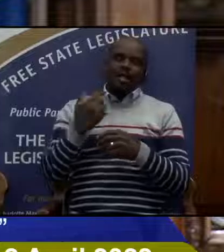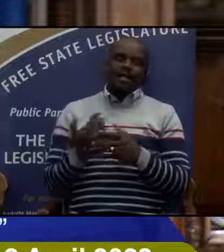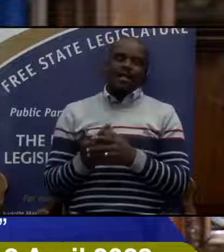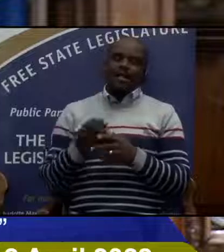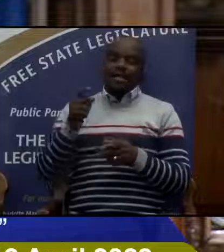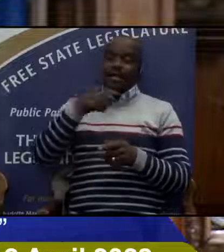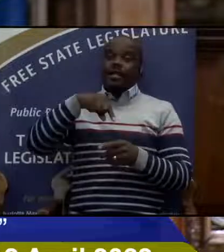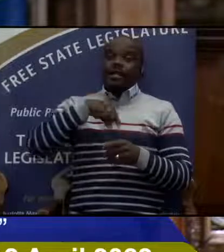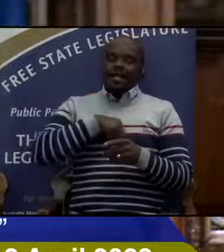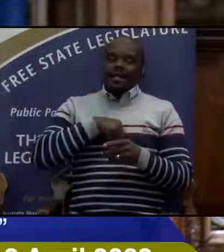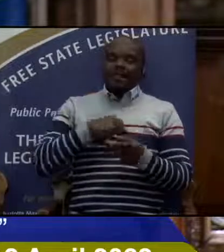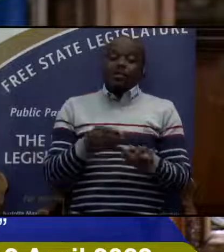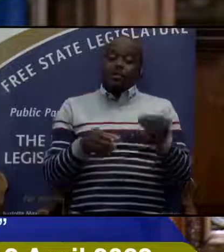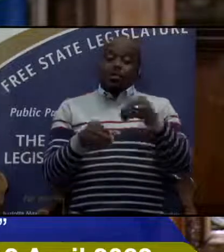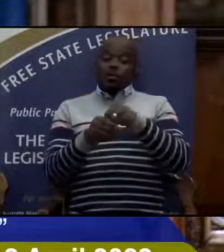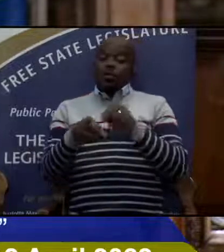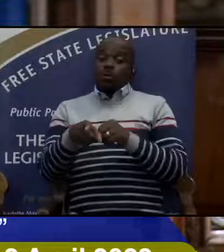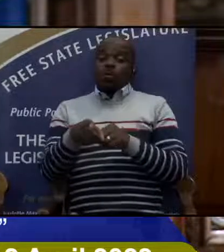So,